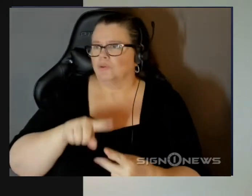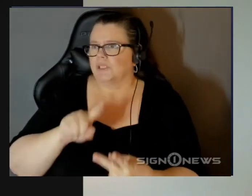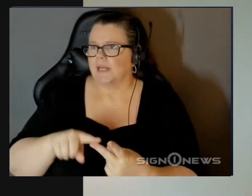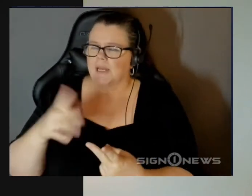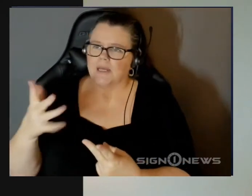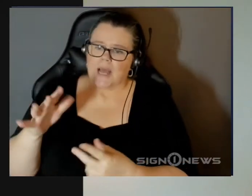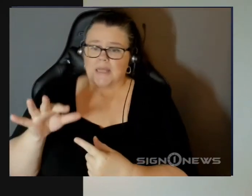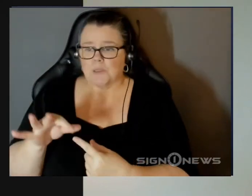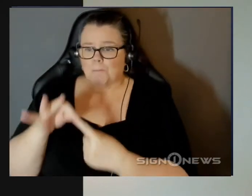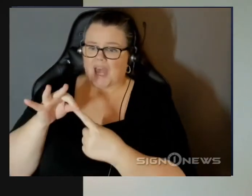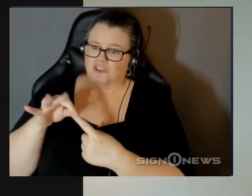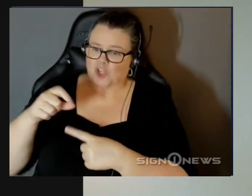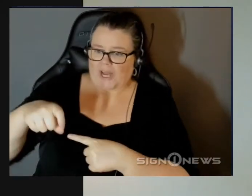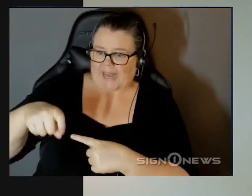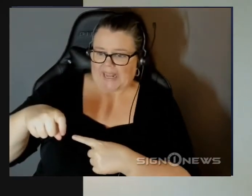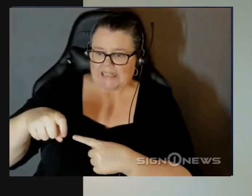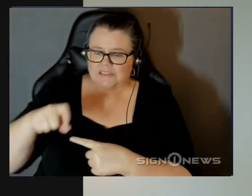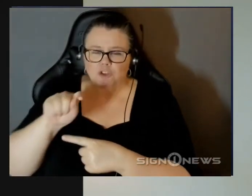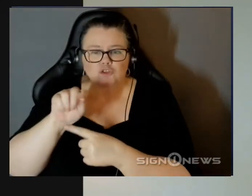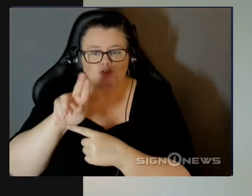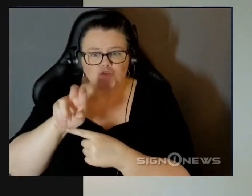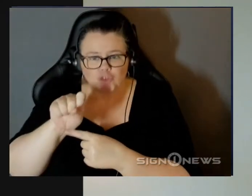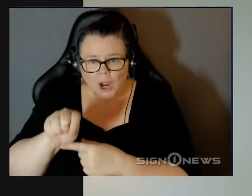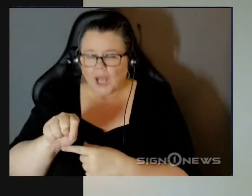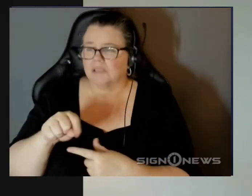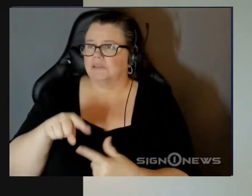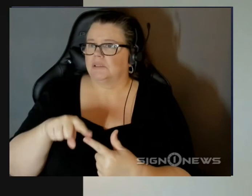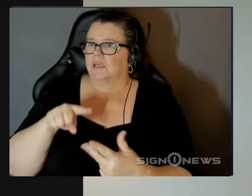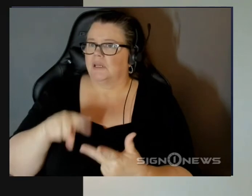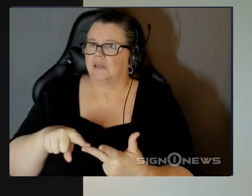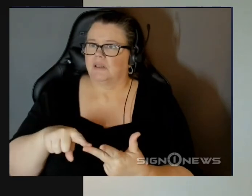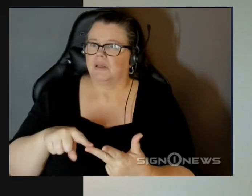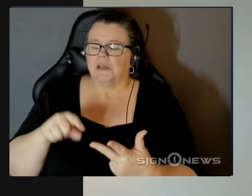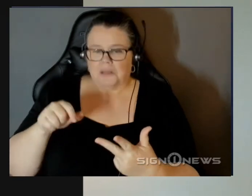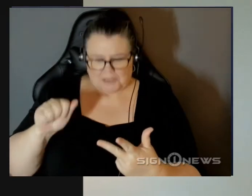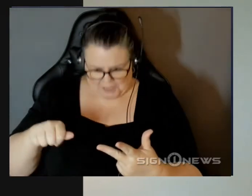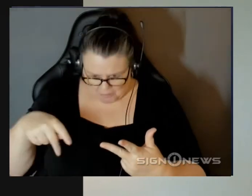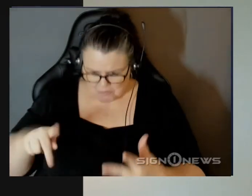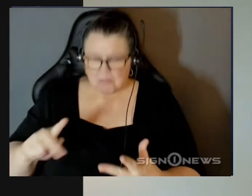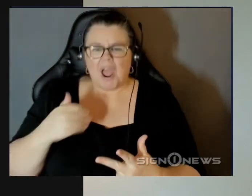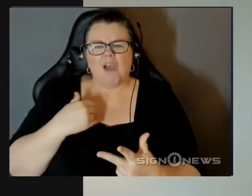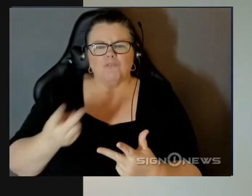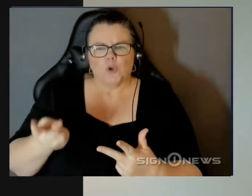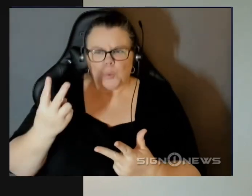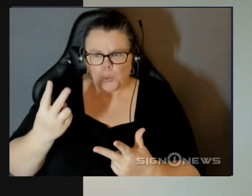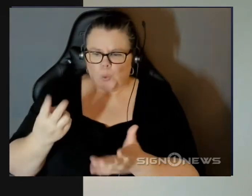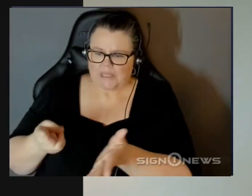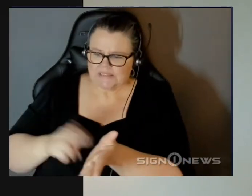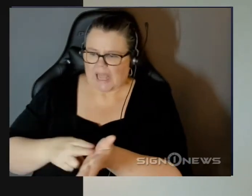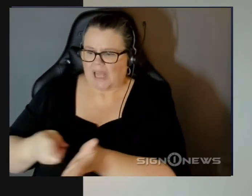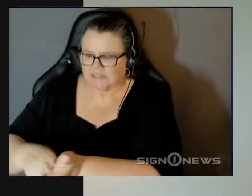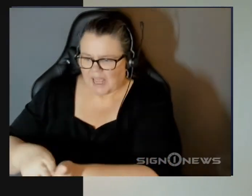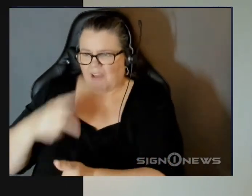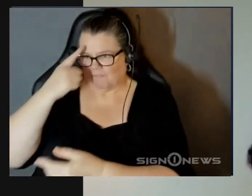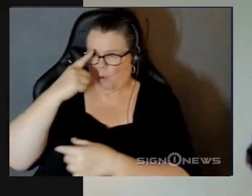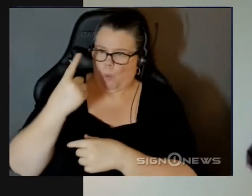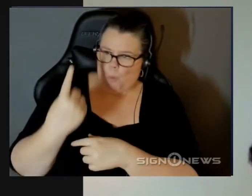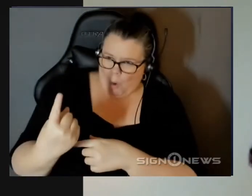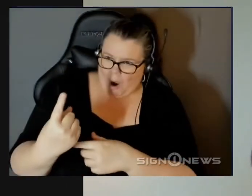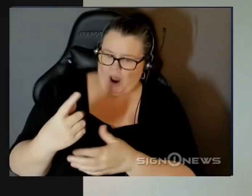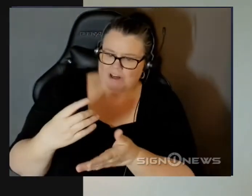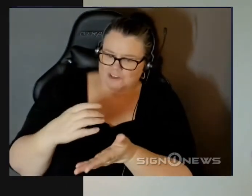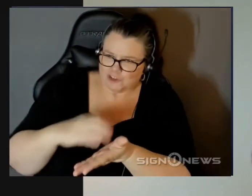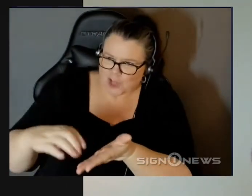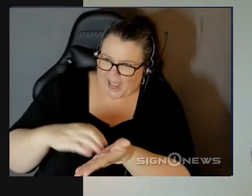a checking account, right? If that's something that people will consent to and provides a little bit of protection. But I think when